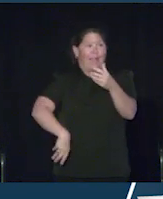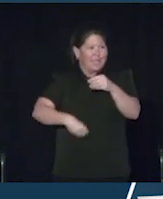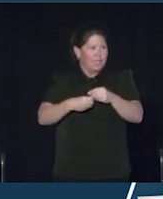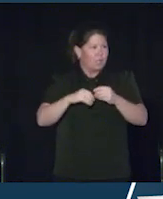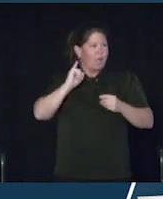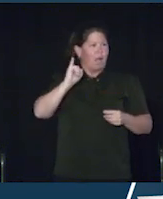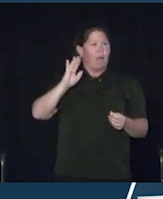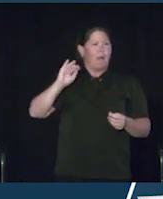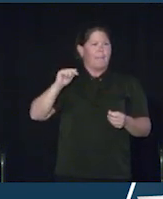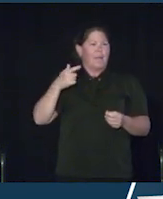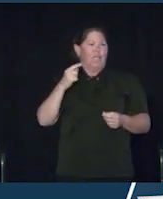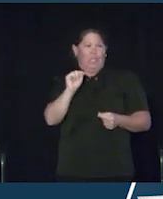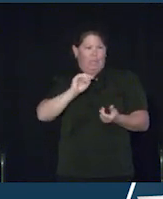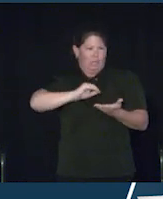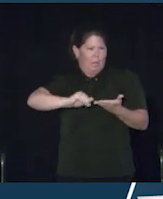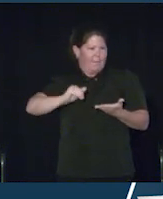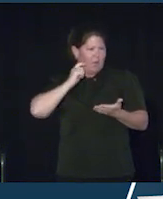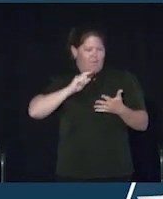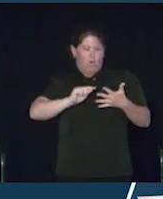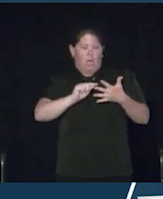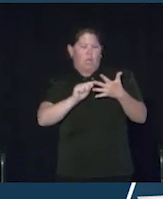those individuals. We also offered